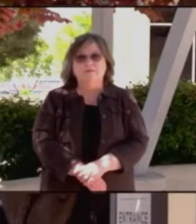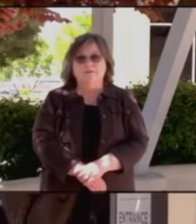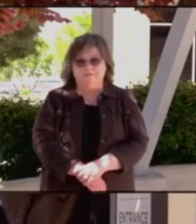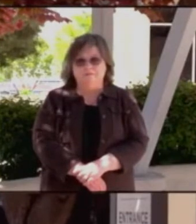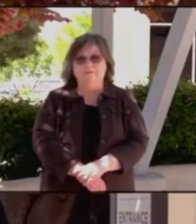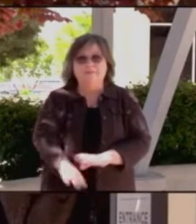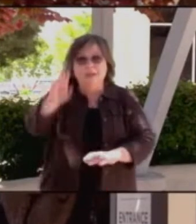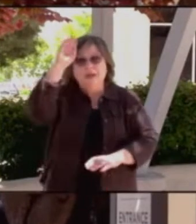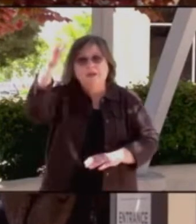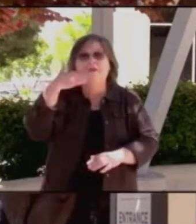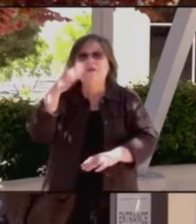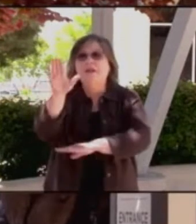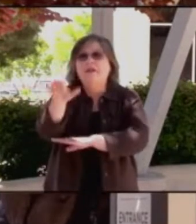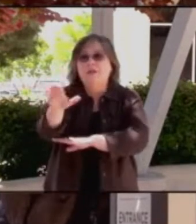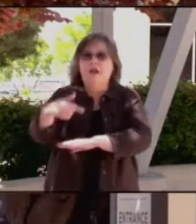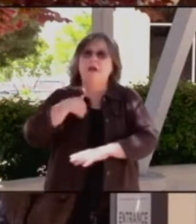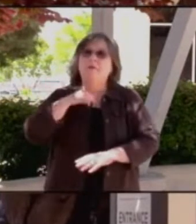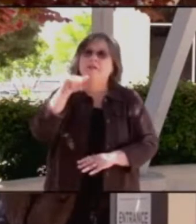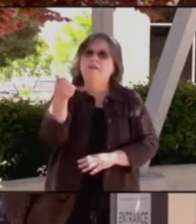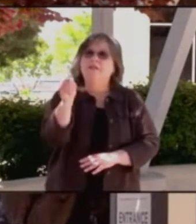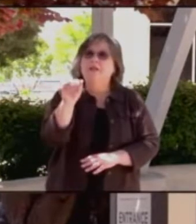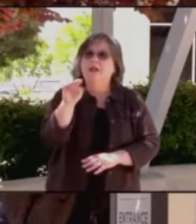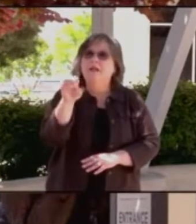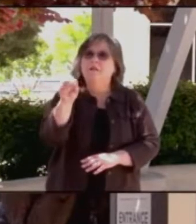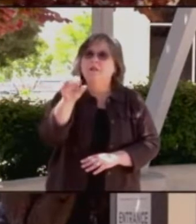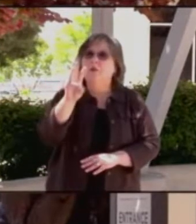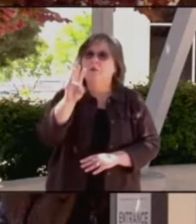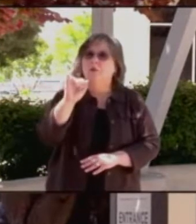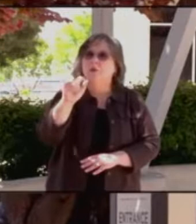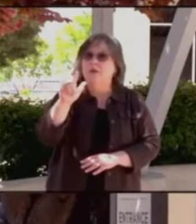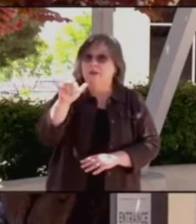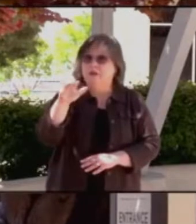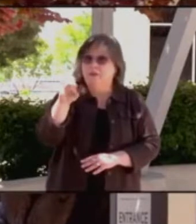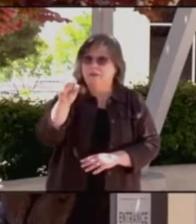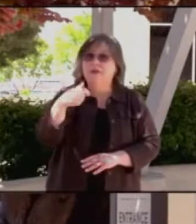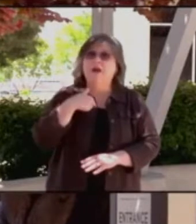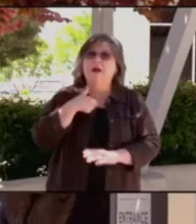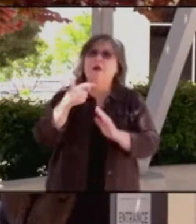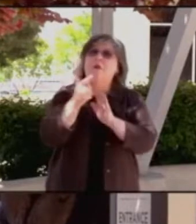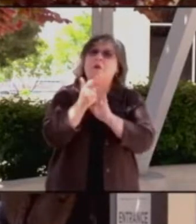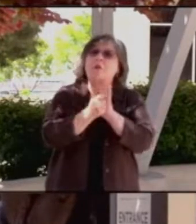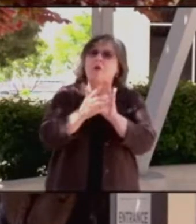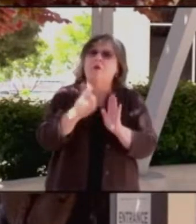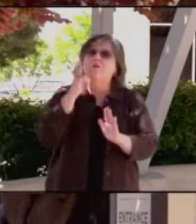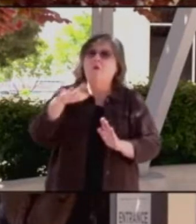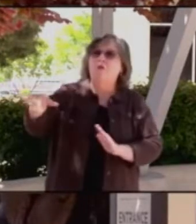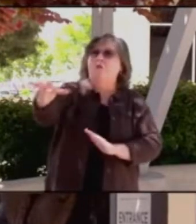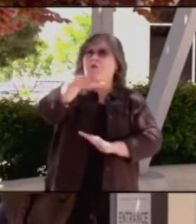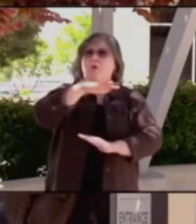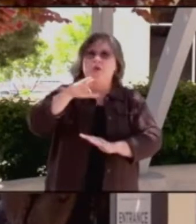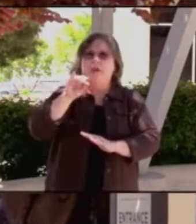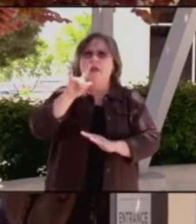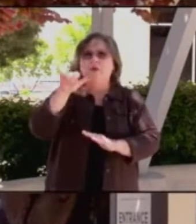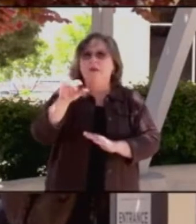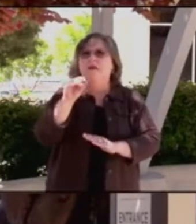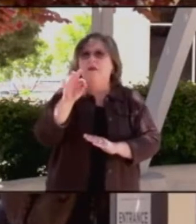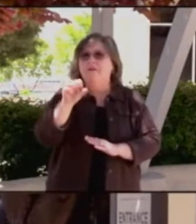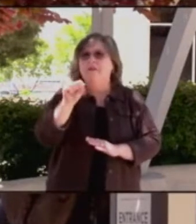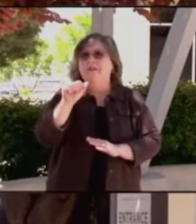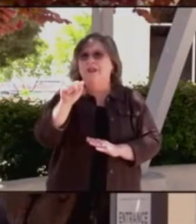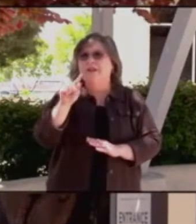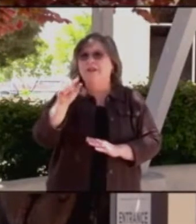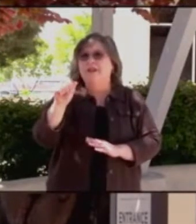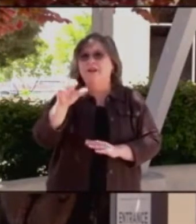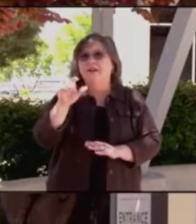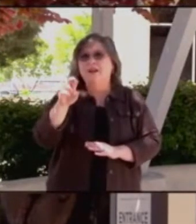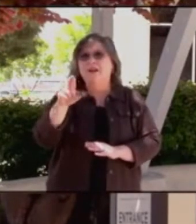Good afternoon. My name is James Williams, and I'm the County Counsel for the County of Santa Clara. I'm here today with Dr. Sara Cody, the county's health officer